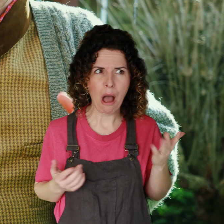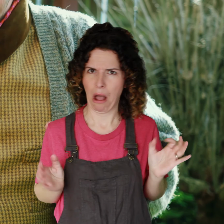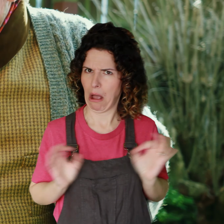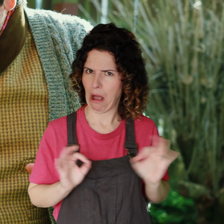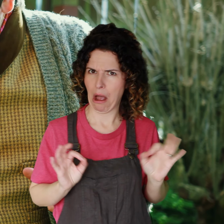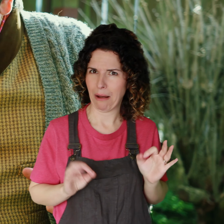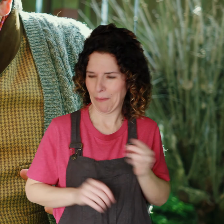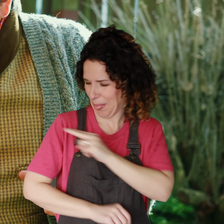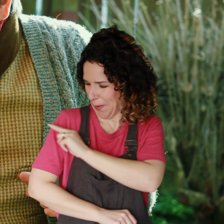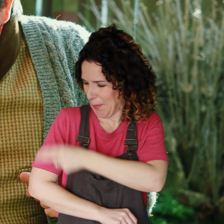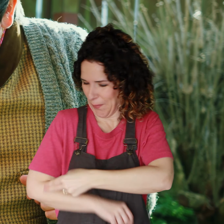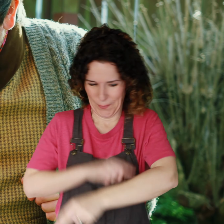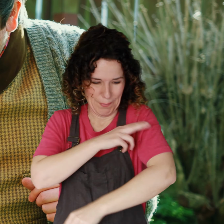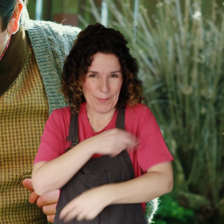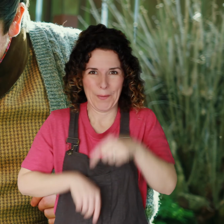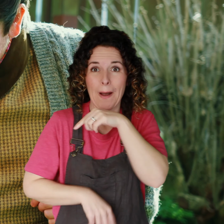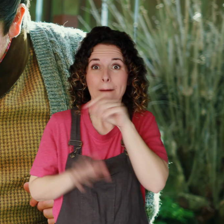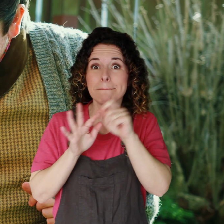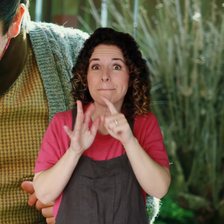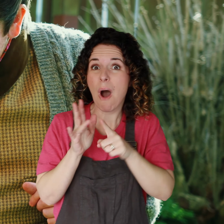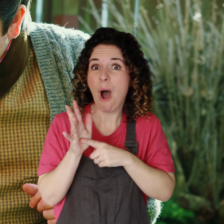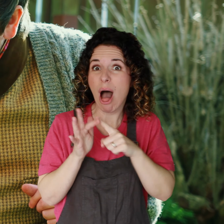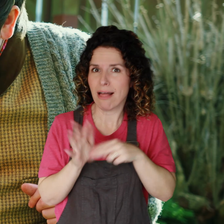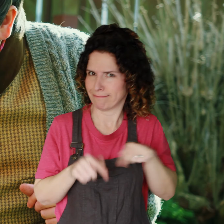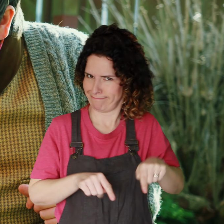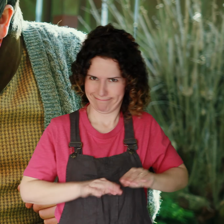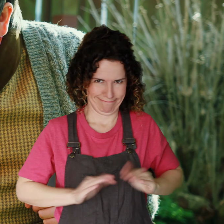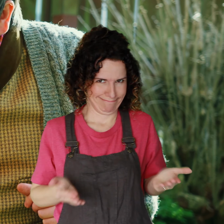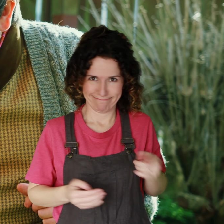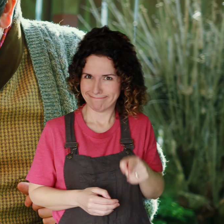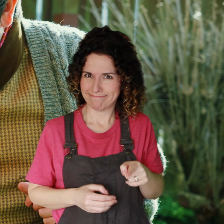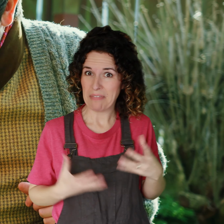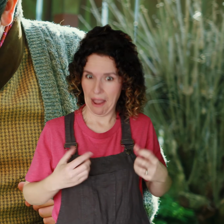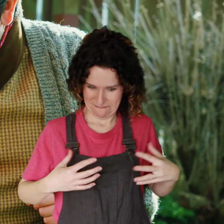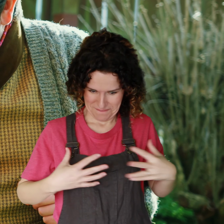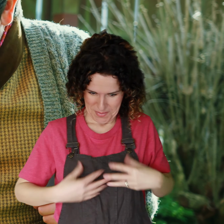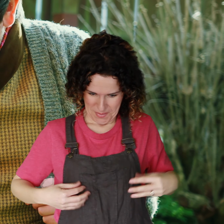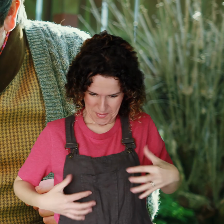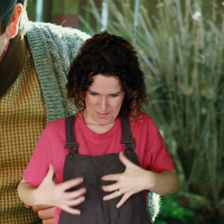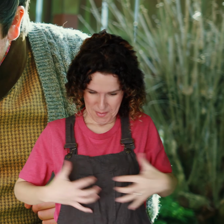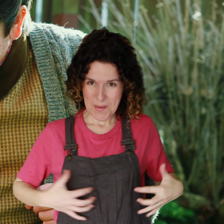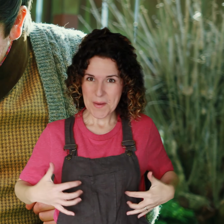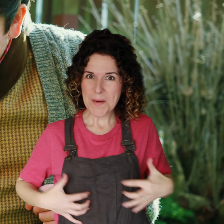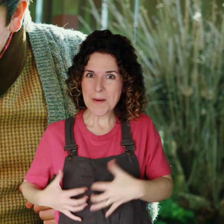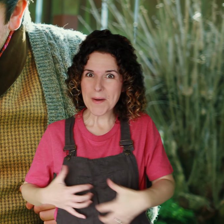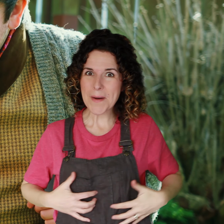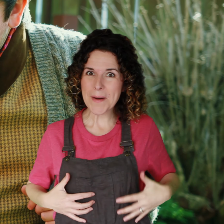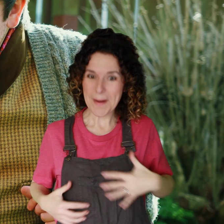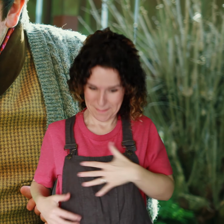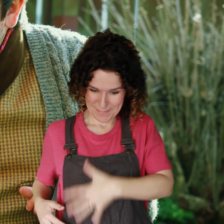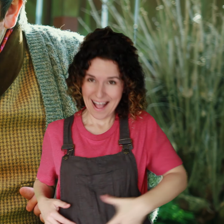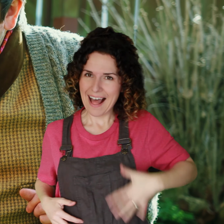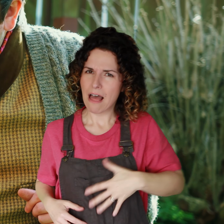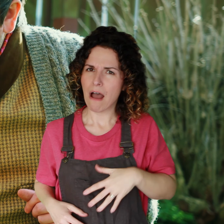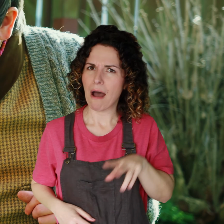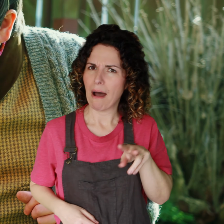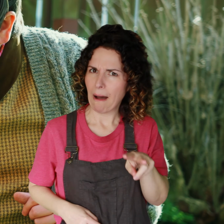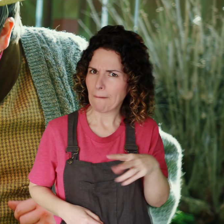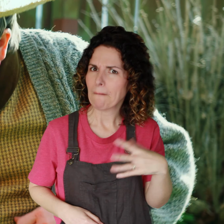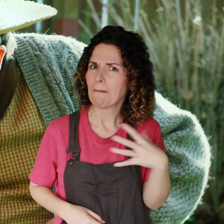lovely pollen. No. This one's got a belly all covered in pollen. Interesting,